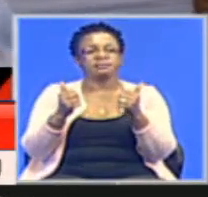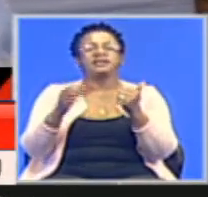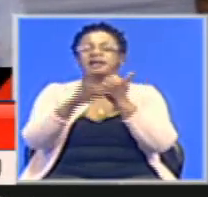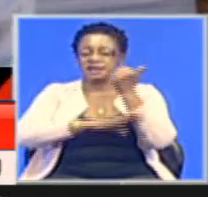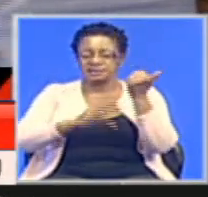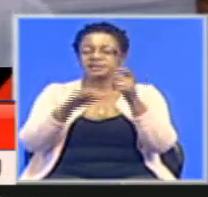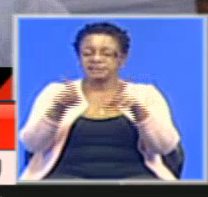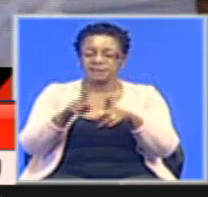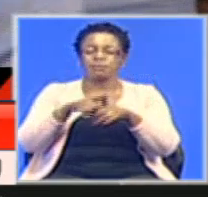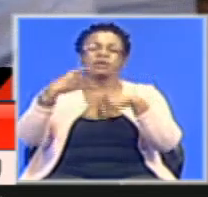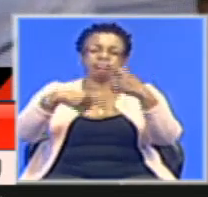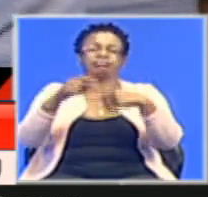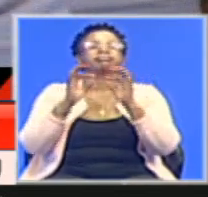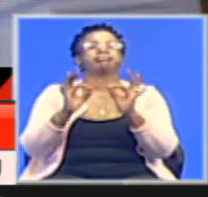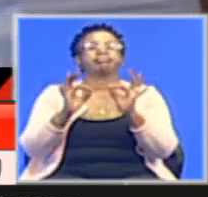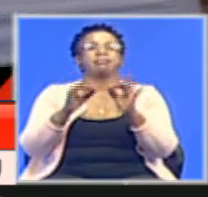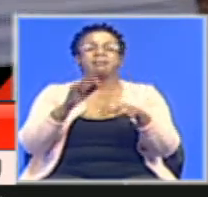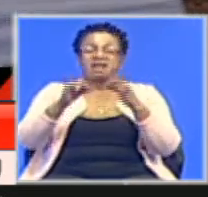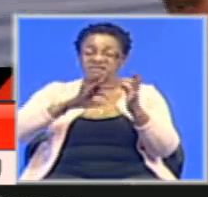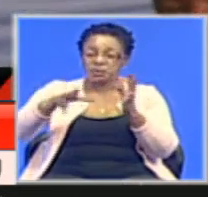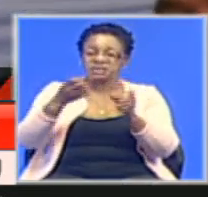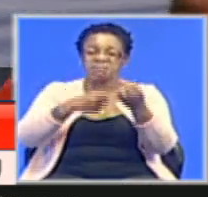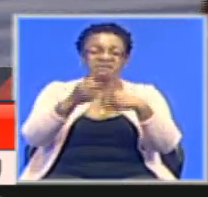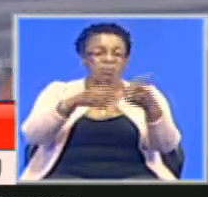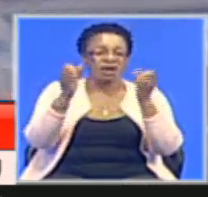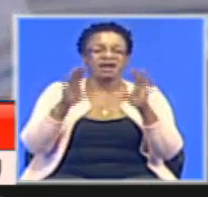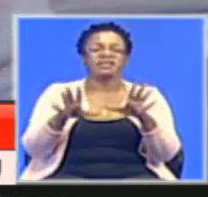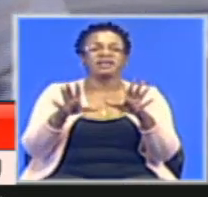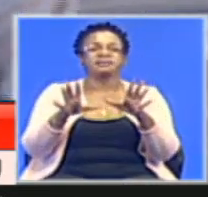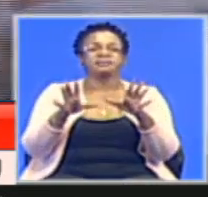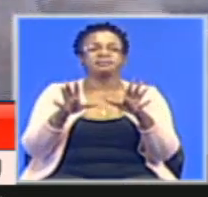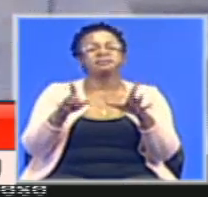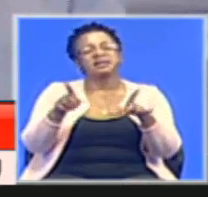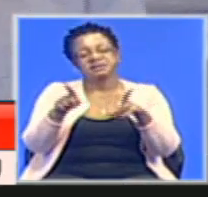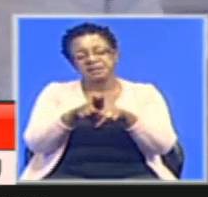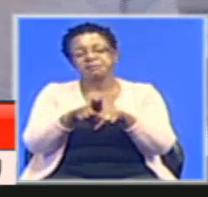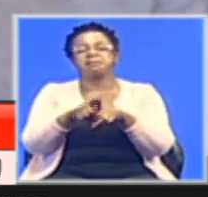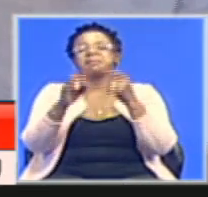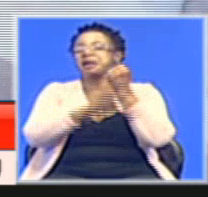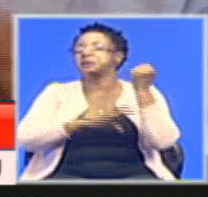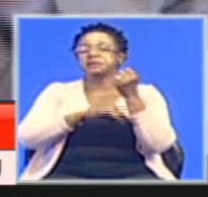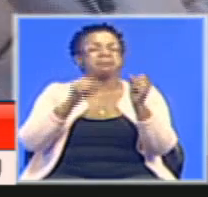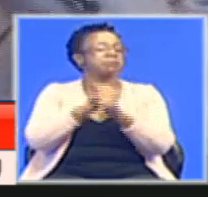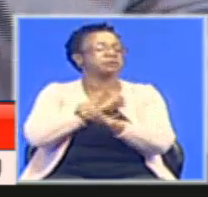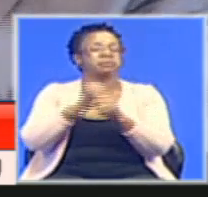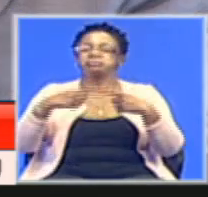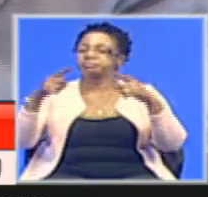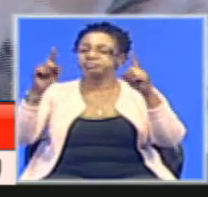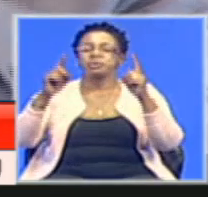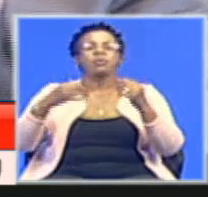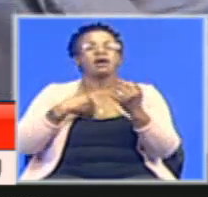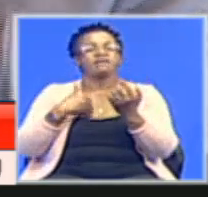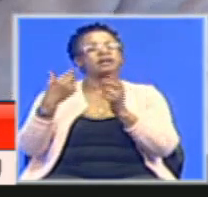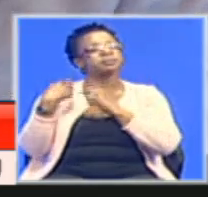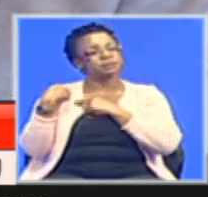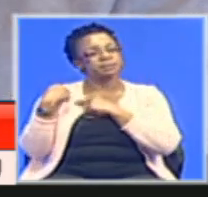well. If the counties are not performing well, likewise, the country will not do well. We have a responsibility to